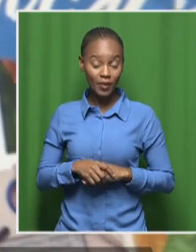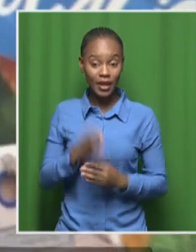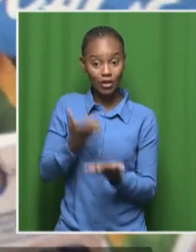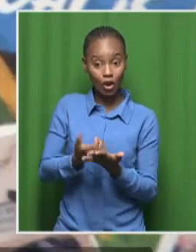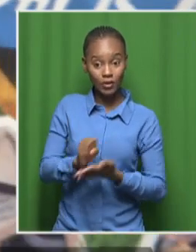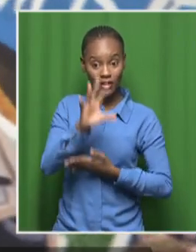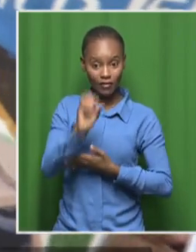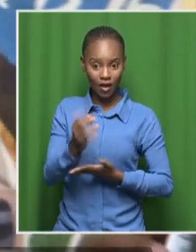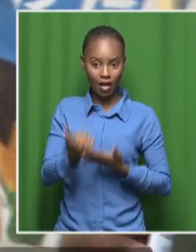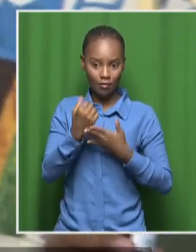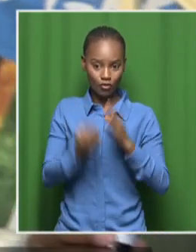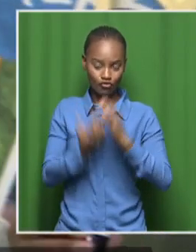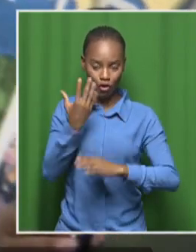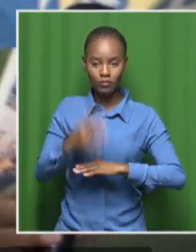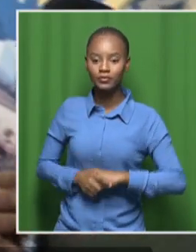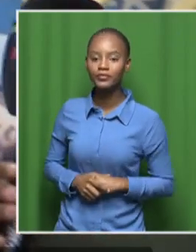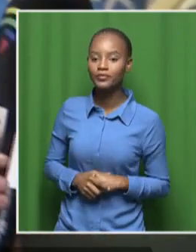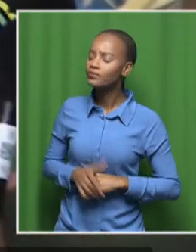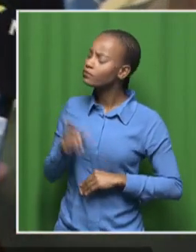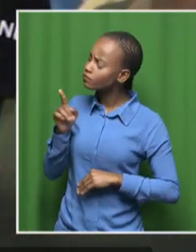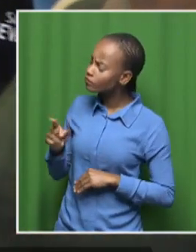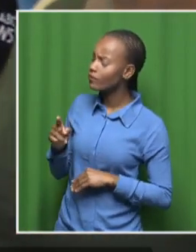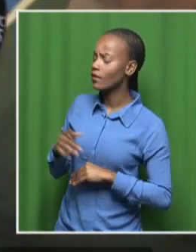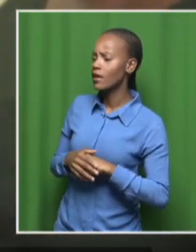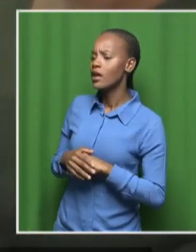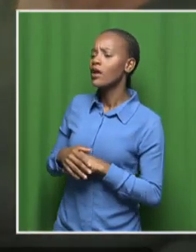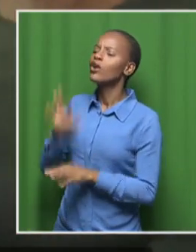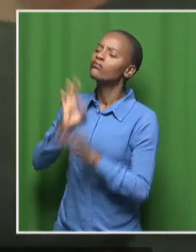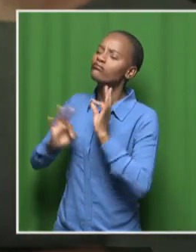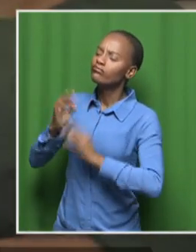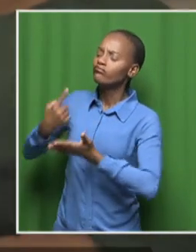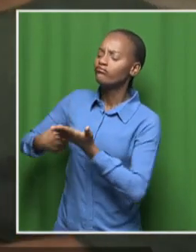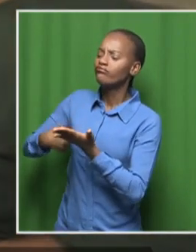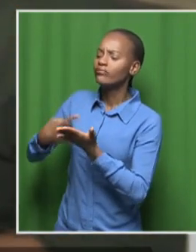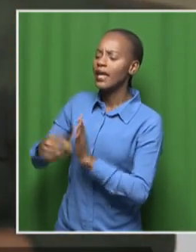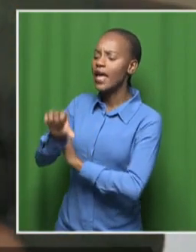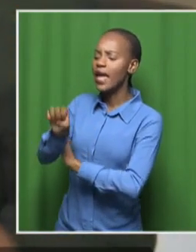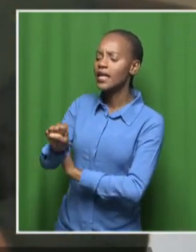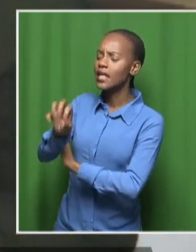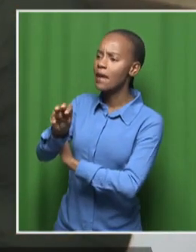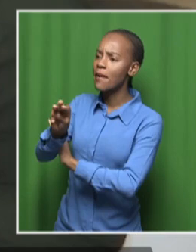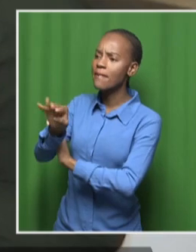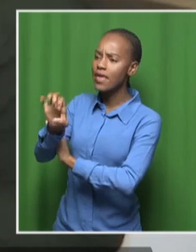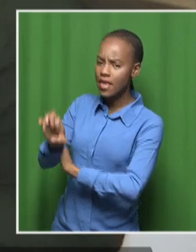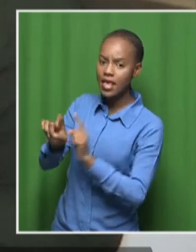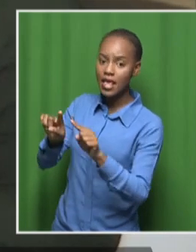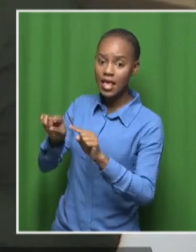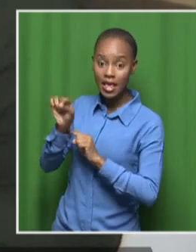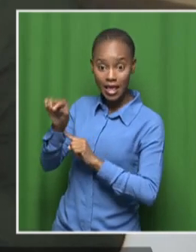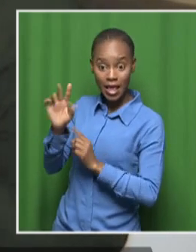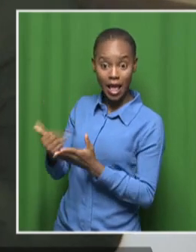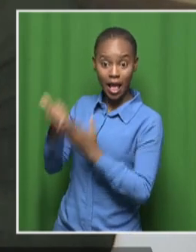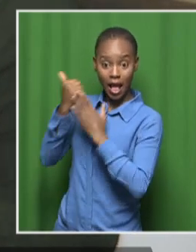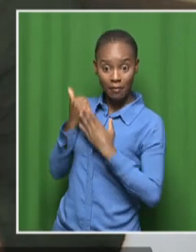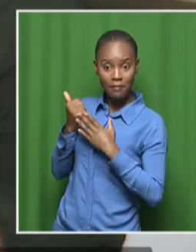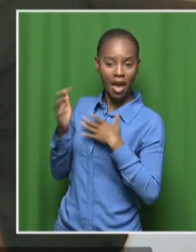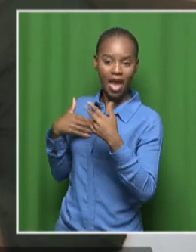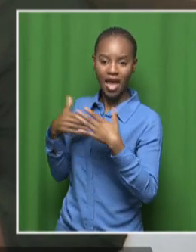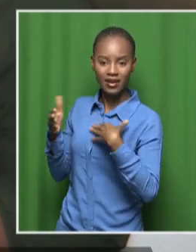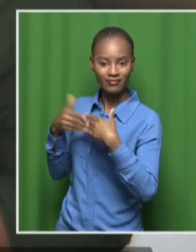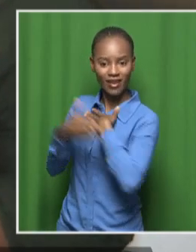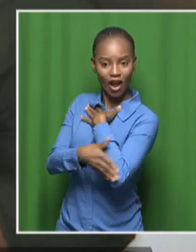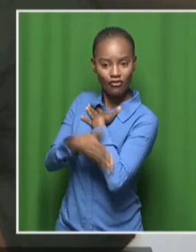we always talk about SMMEs and how that is the lifeblood of any economy, and especially ours, in trying to